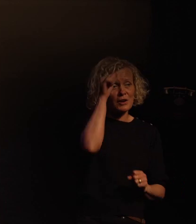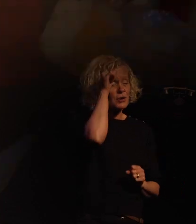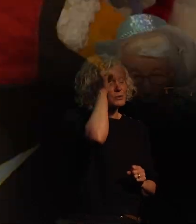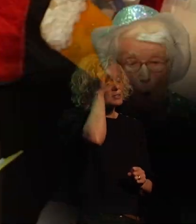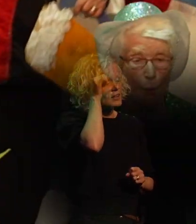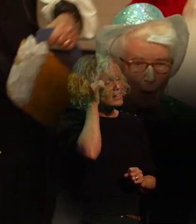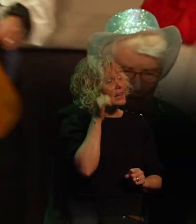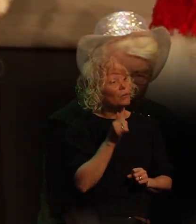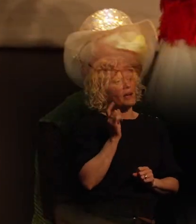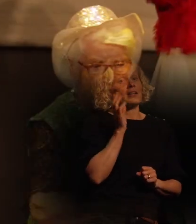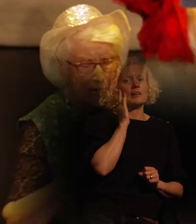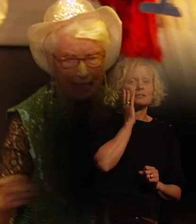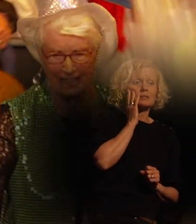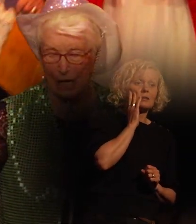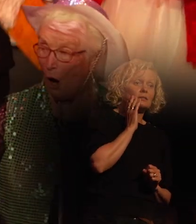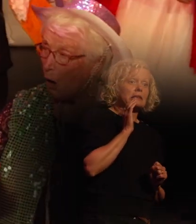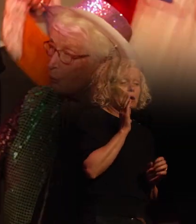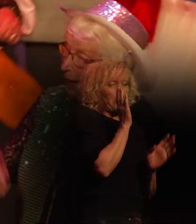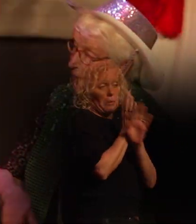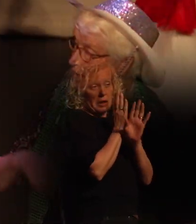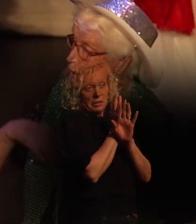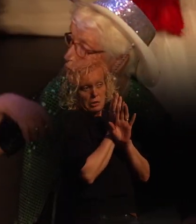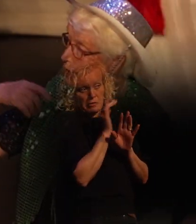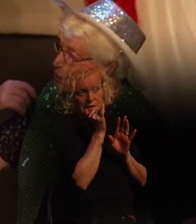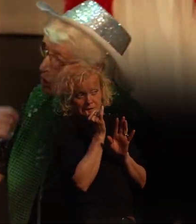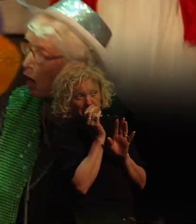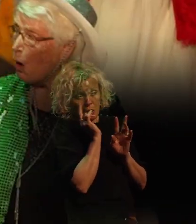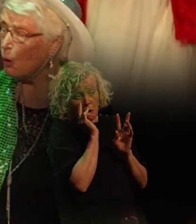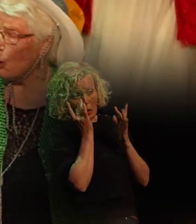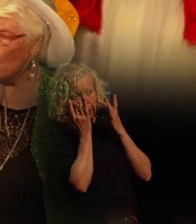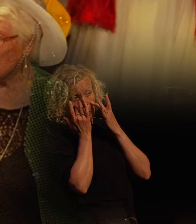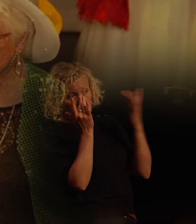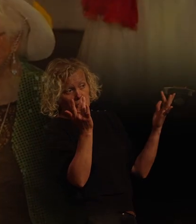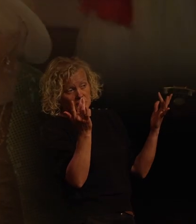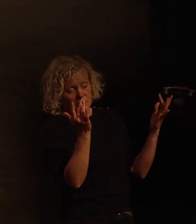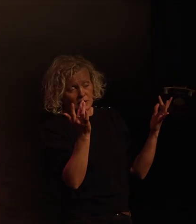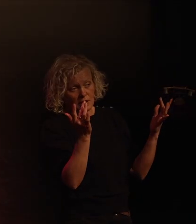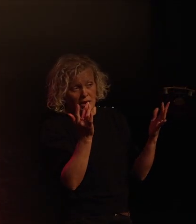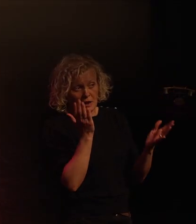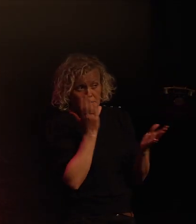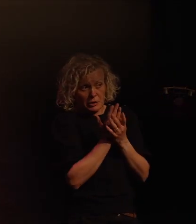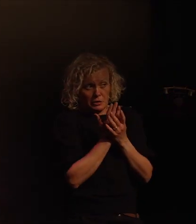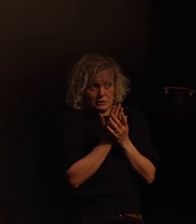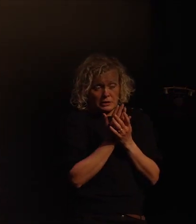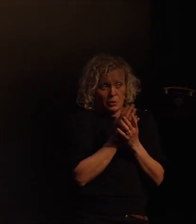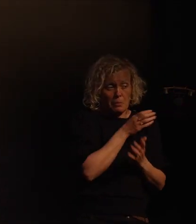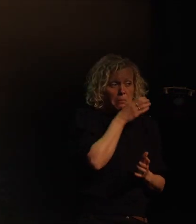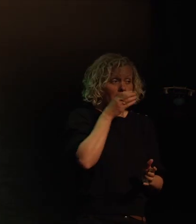everyone knows whether it's hidden or whether it shows. It's